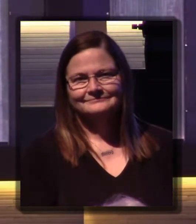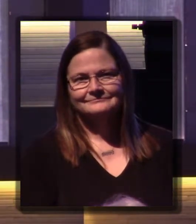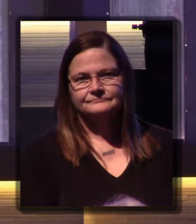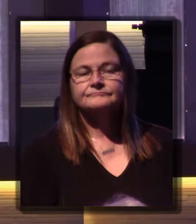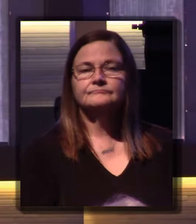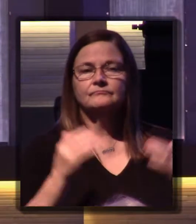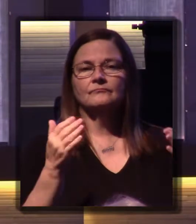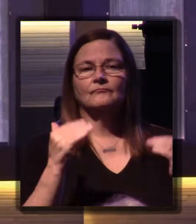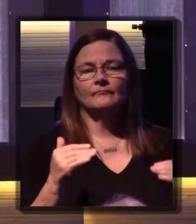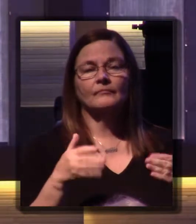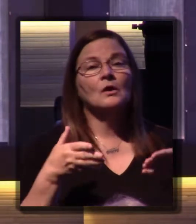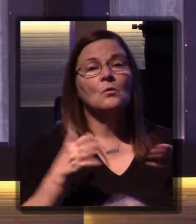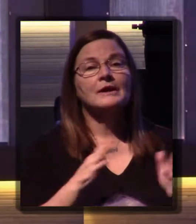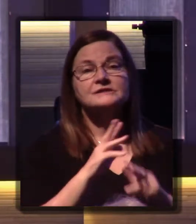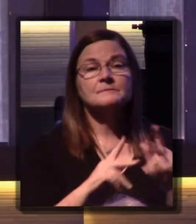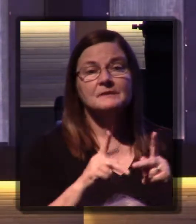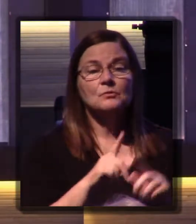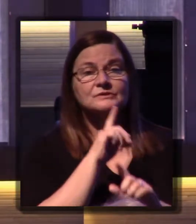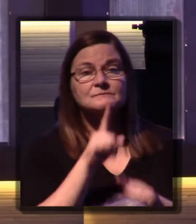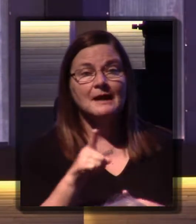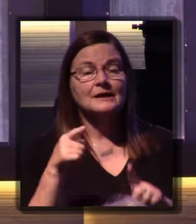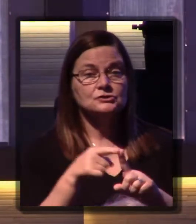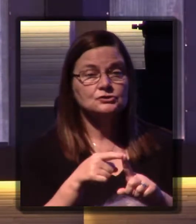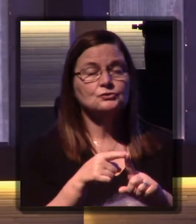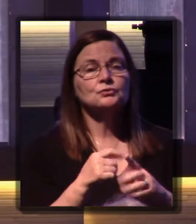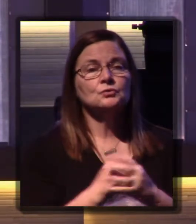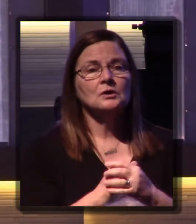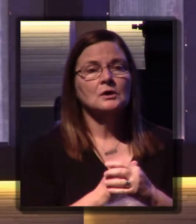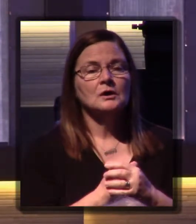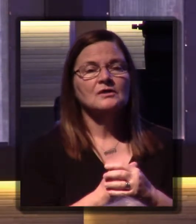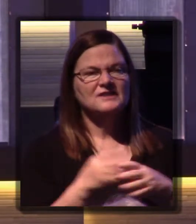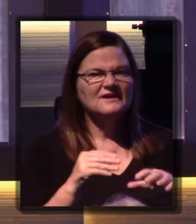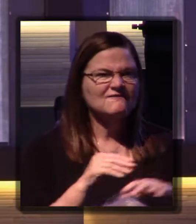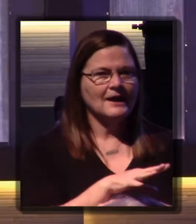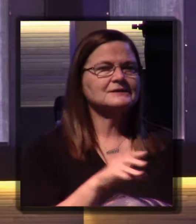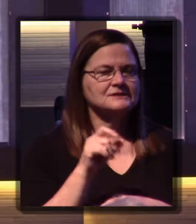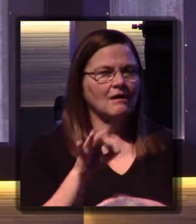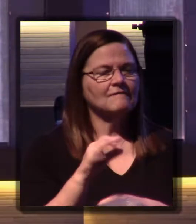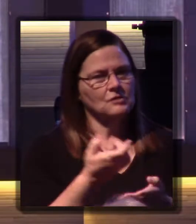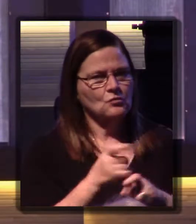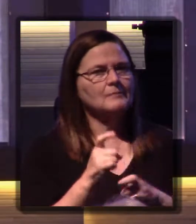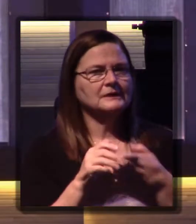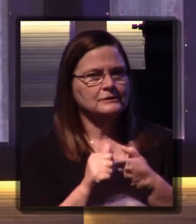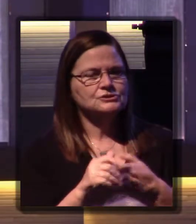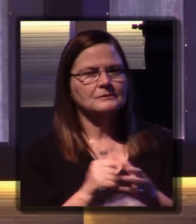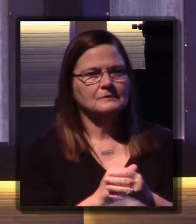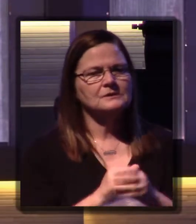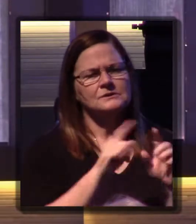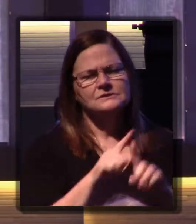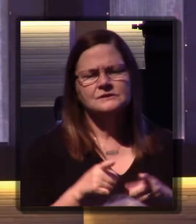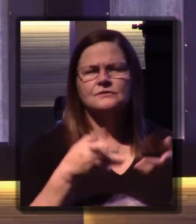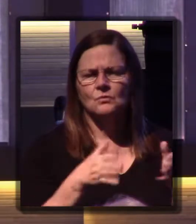next, ways people respond to the effects of corrupt leadership. In other words, just list some of the ways